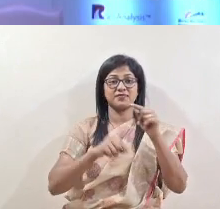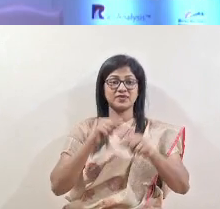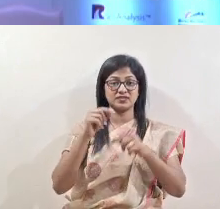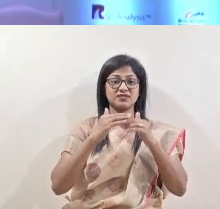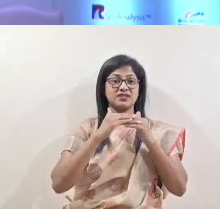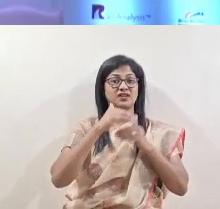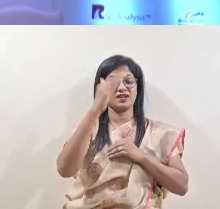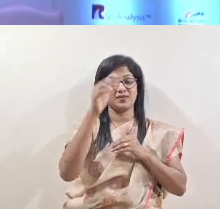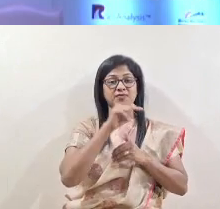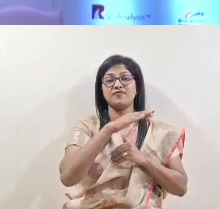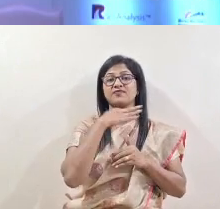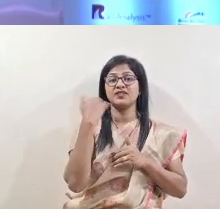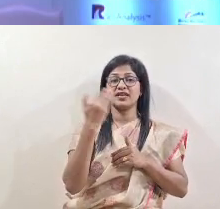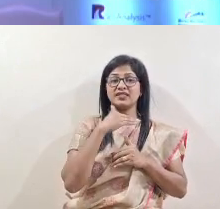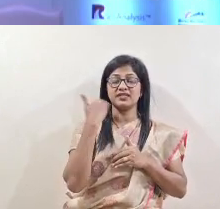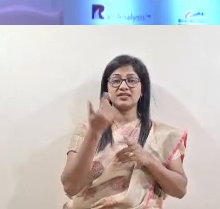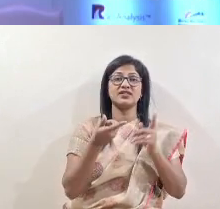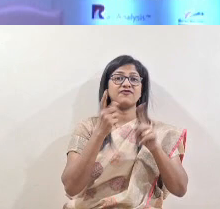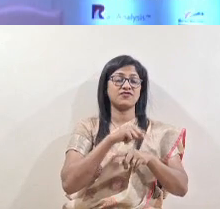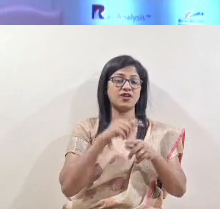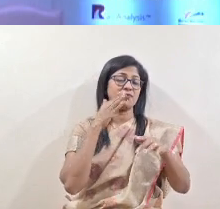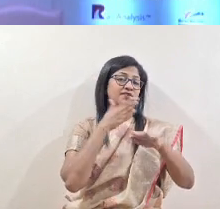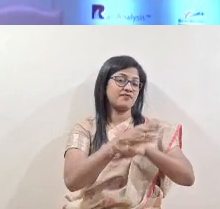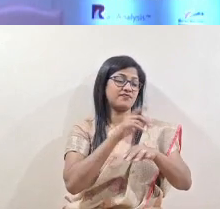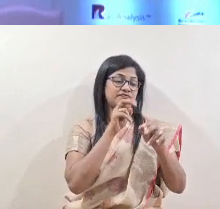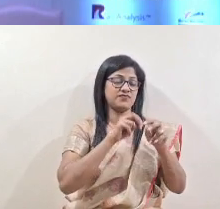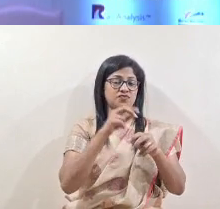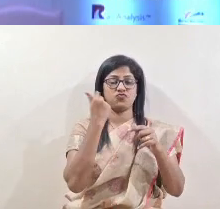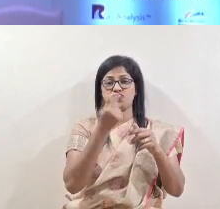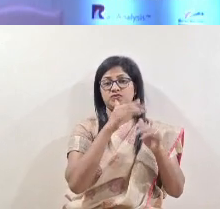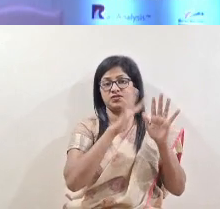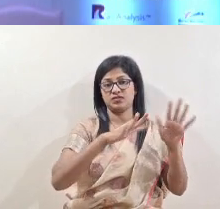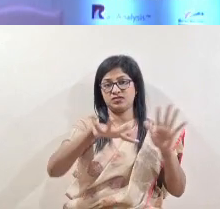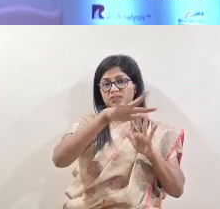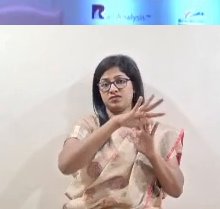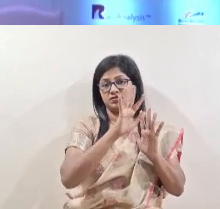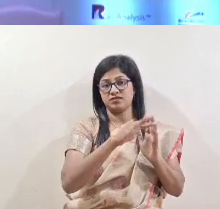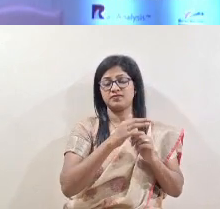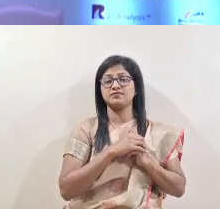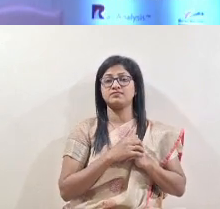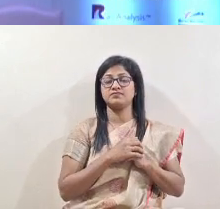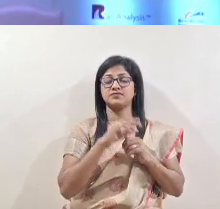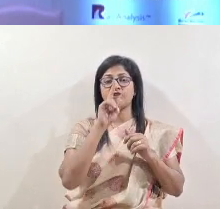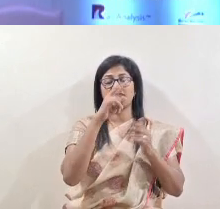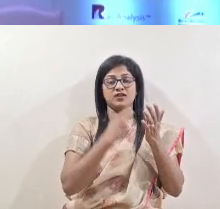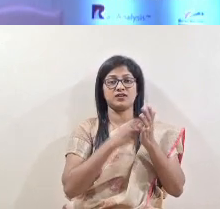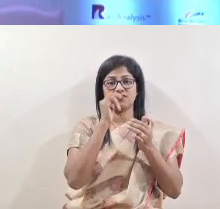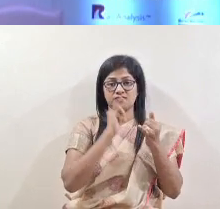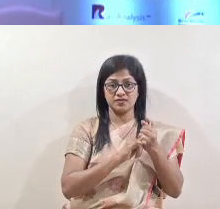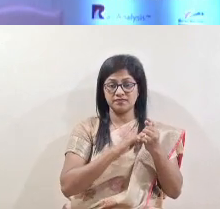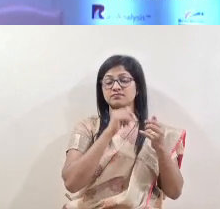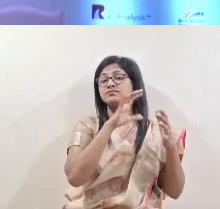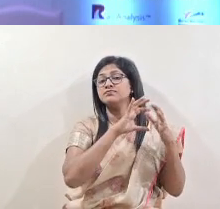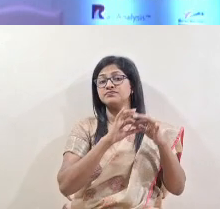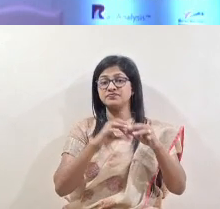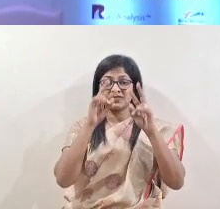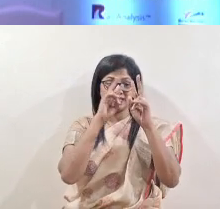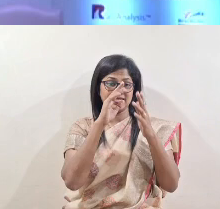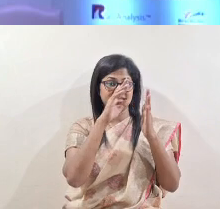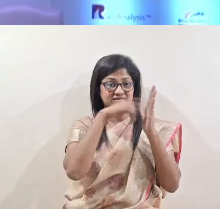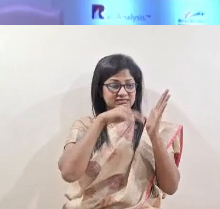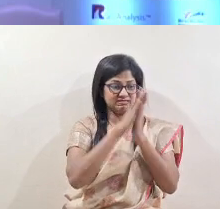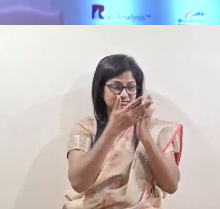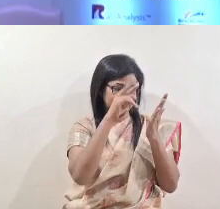the deaths are from the vulnerable road users. So to address these issues, we had done an extensive literature review,